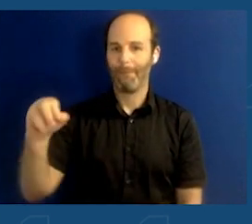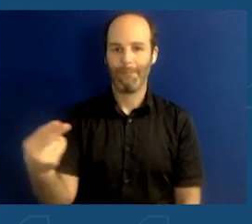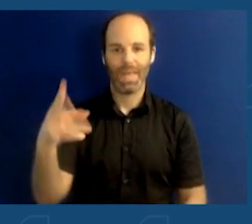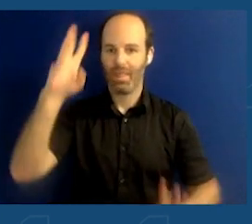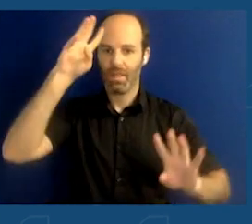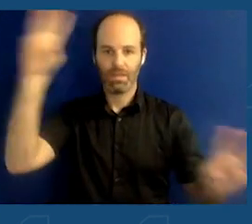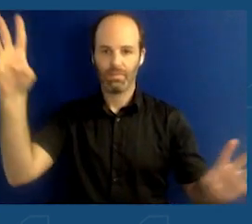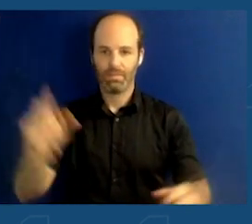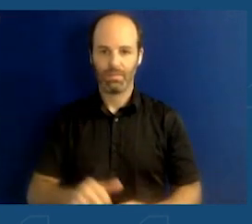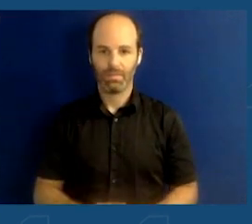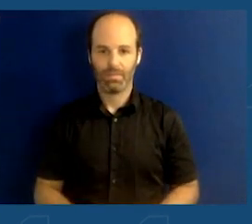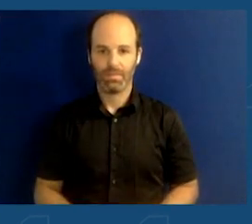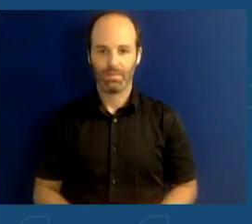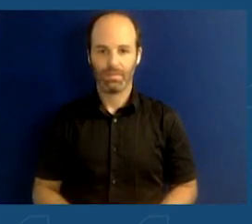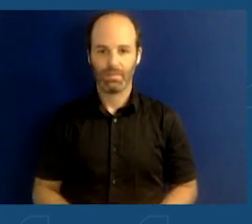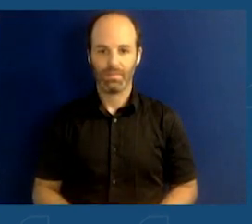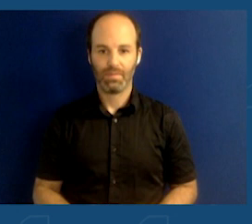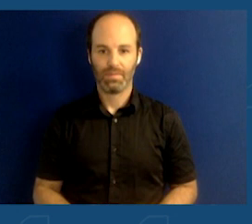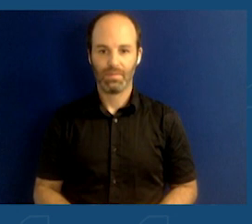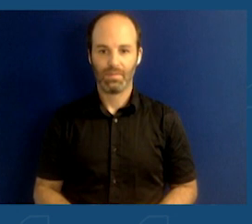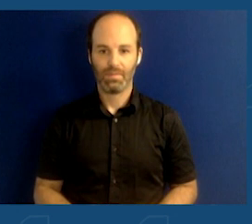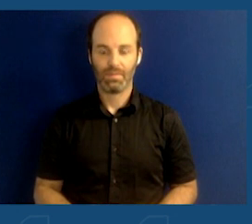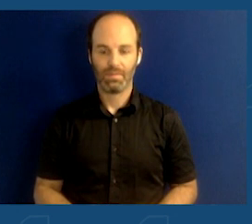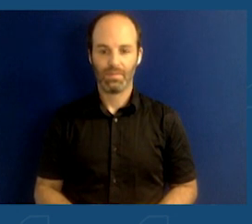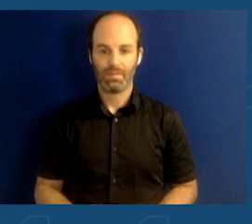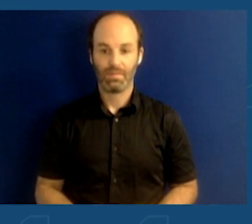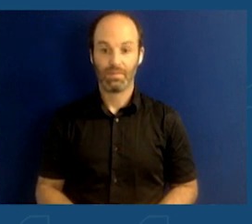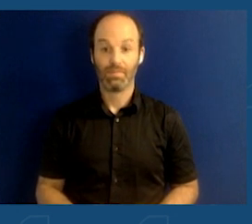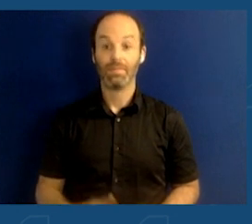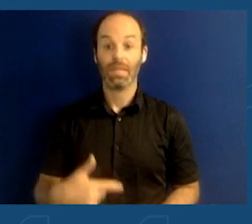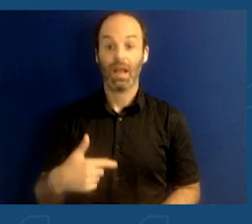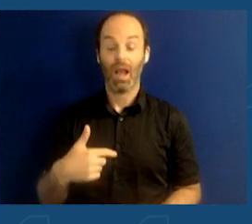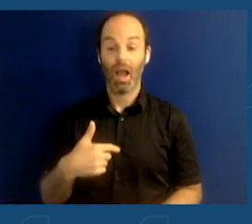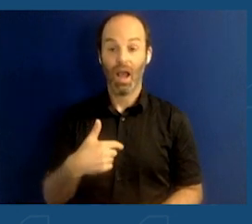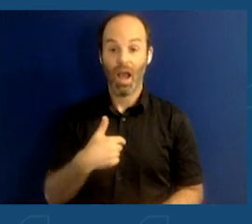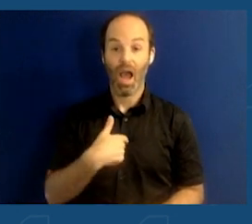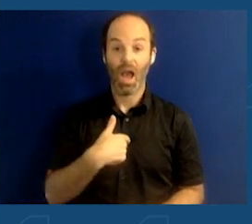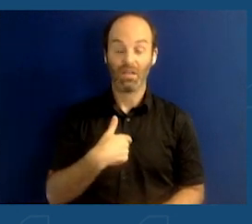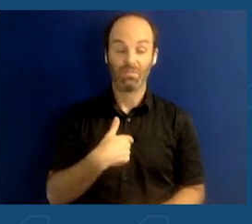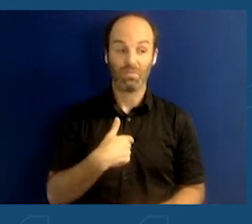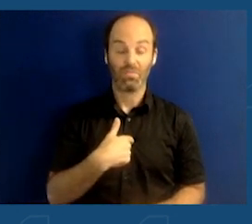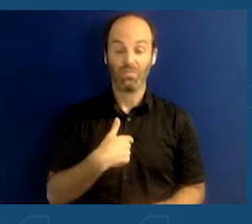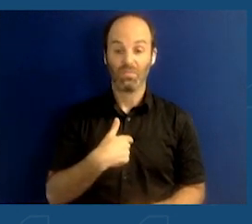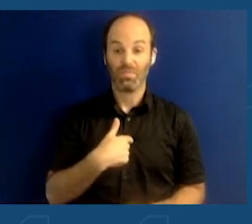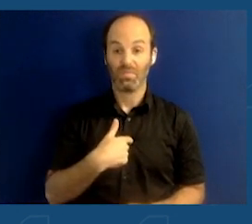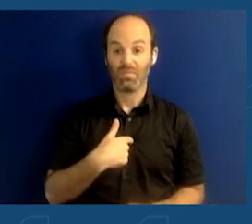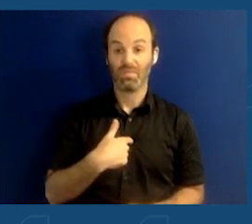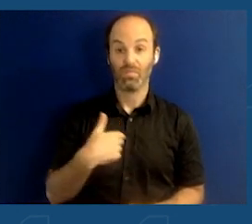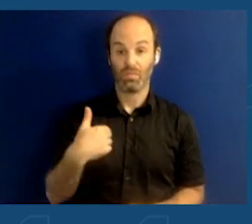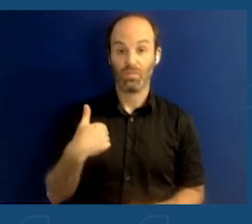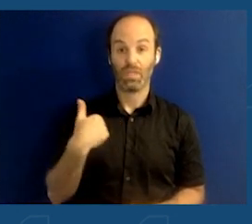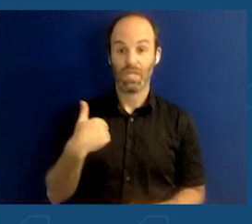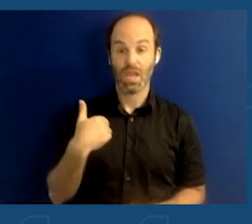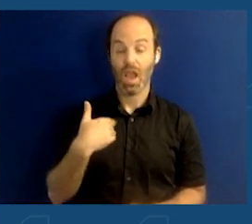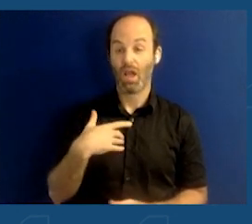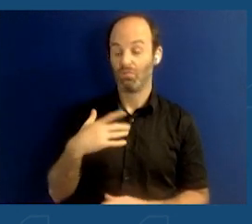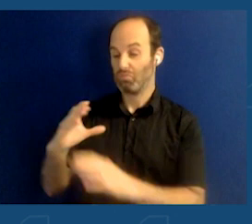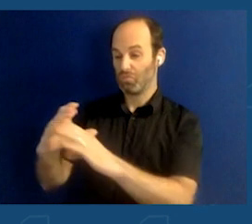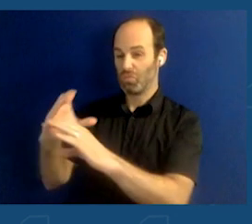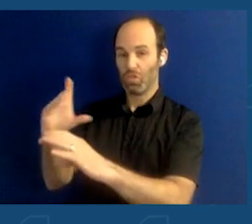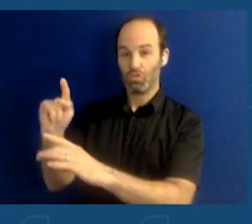I was thrown into a truck and pulled away from my